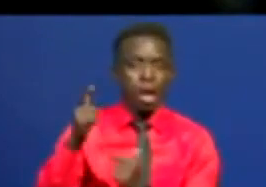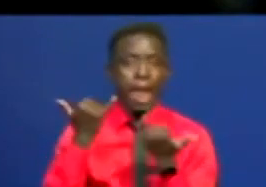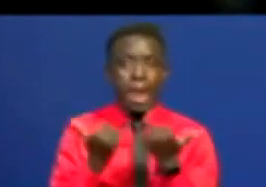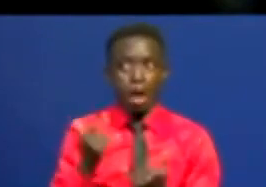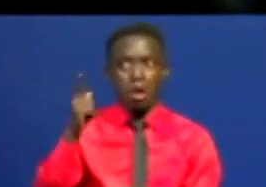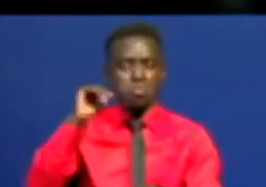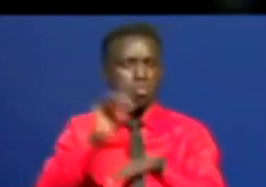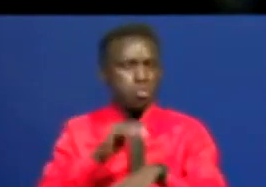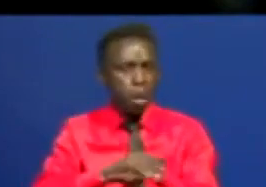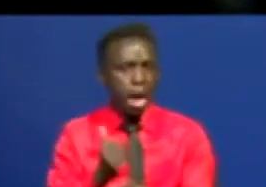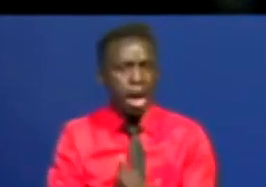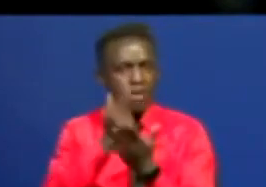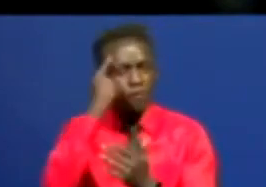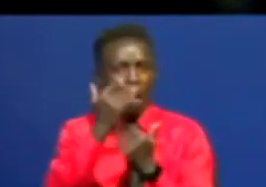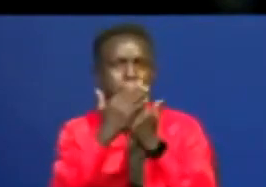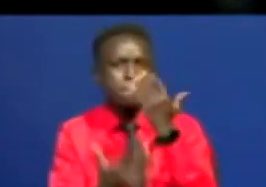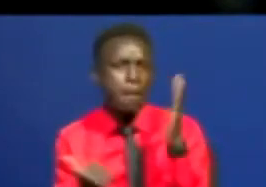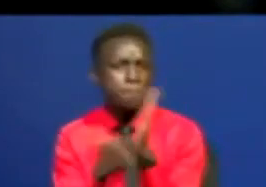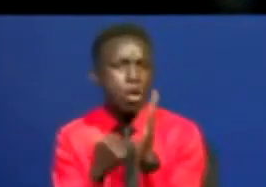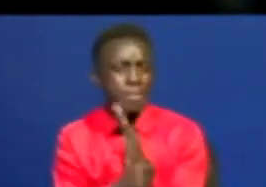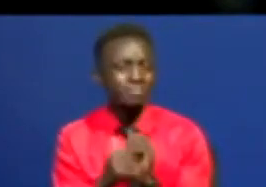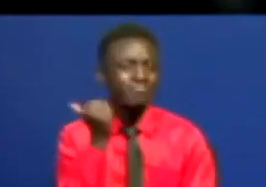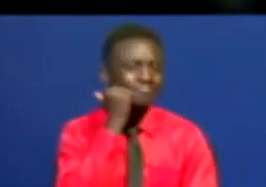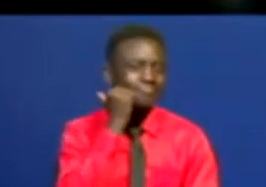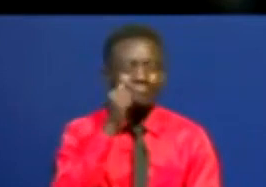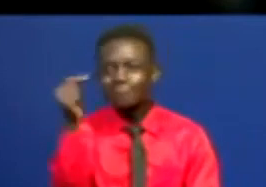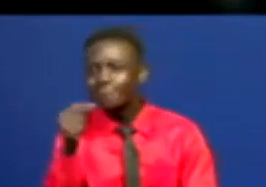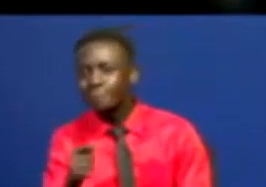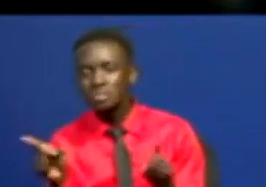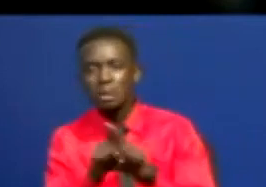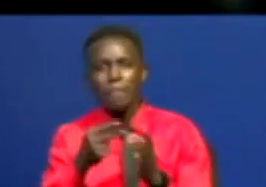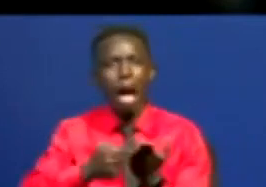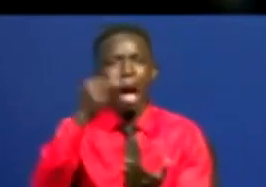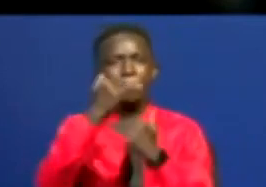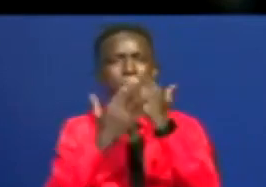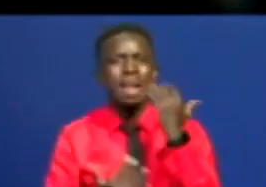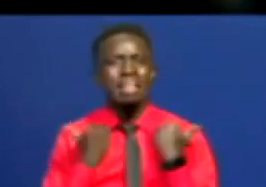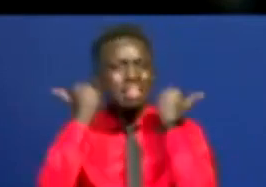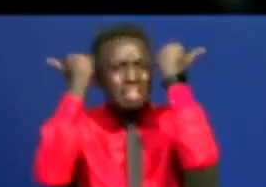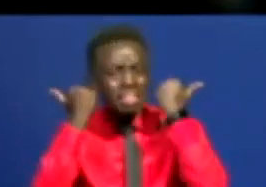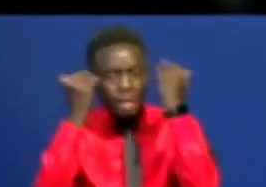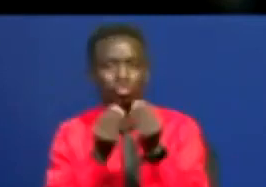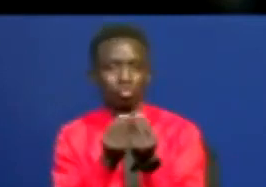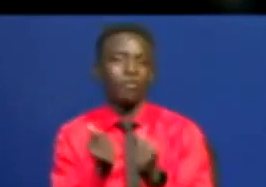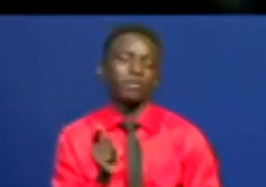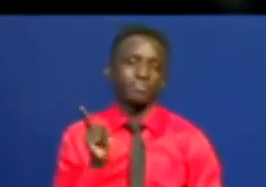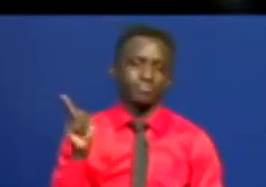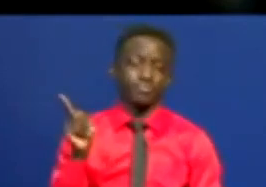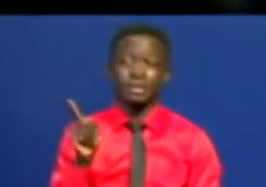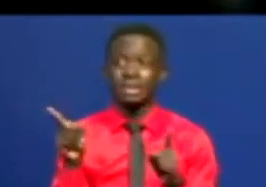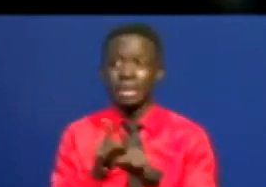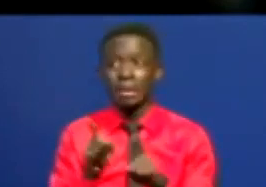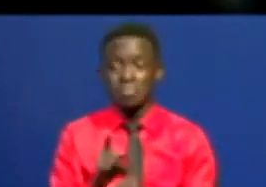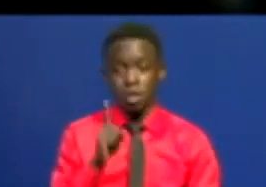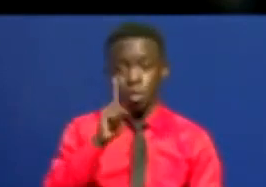treatment for blood disorders, rheumatic diseases, high blood pressure, among other ailments. Akida Kassim visited one of the